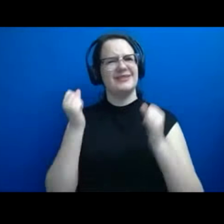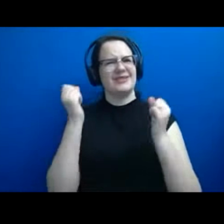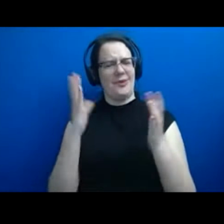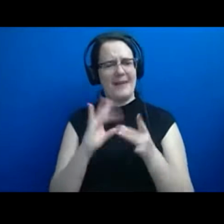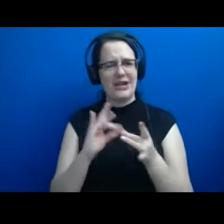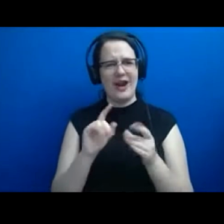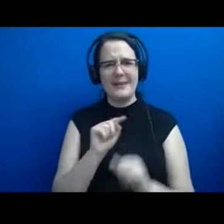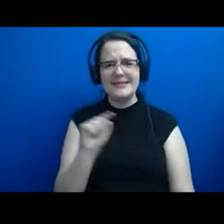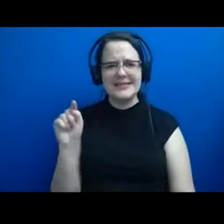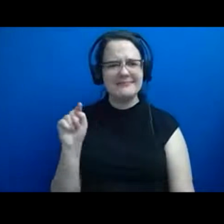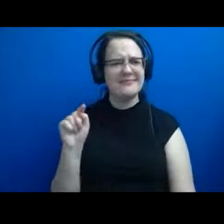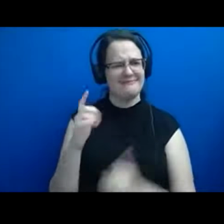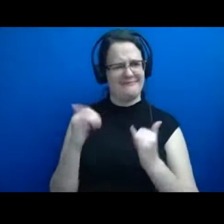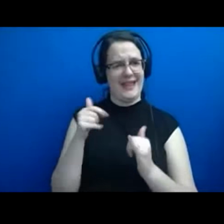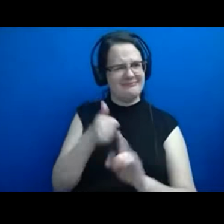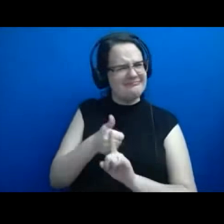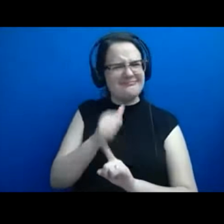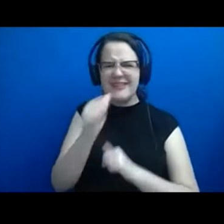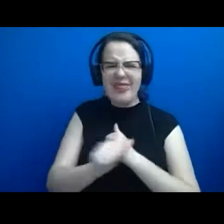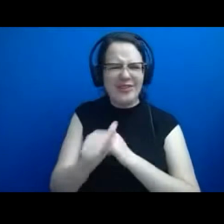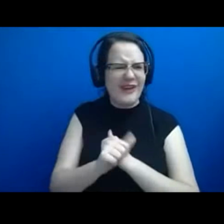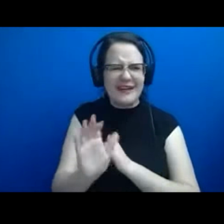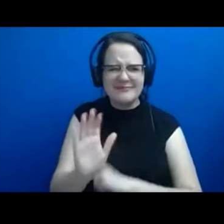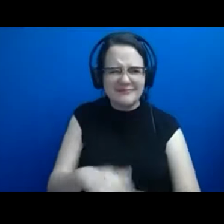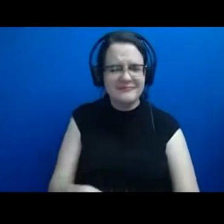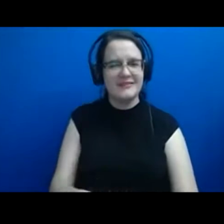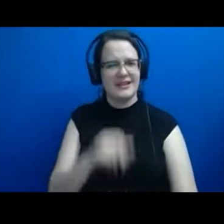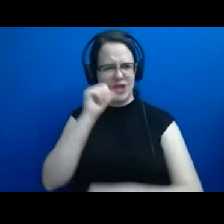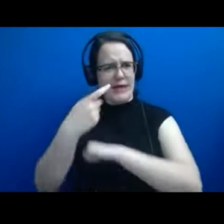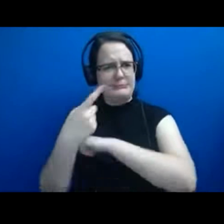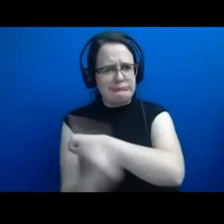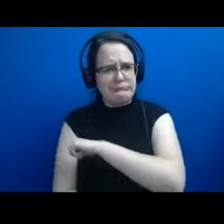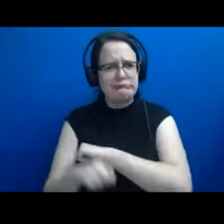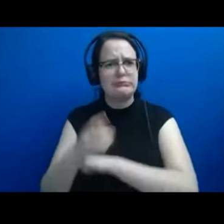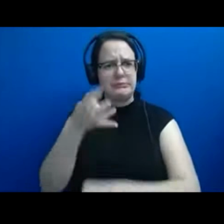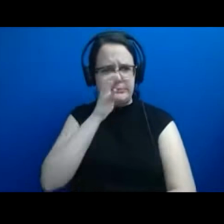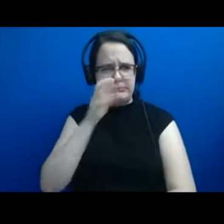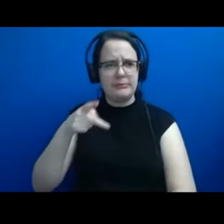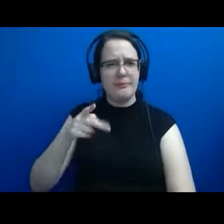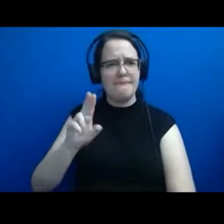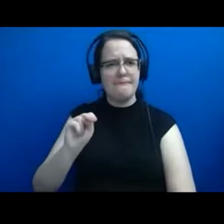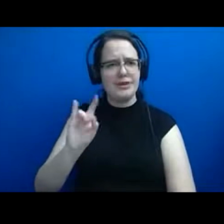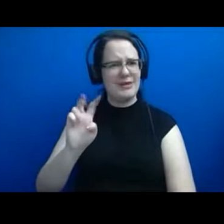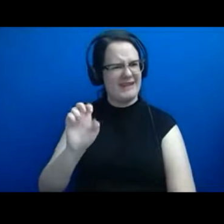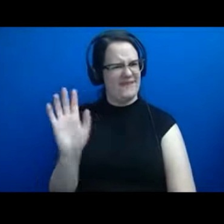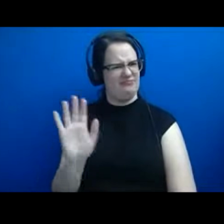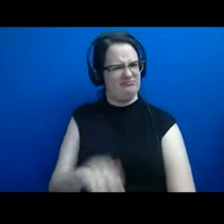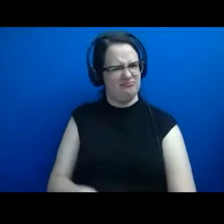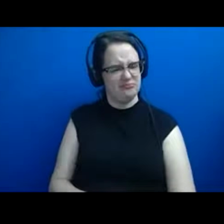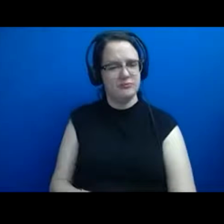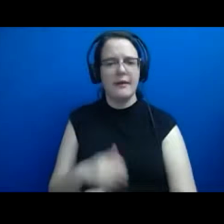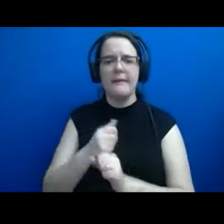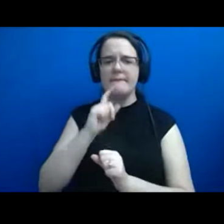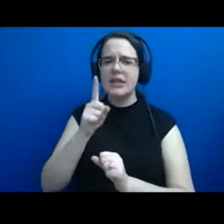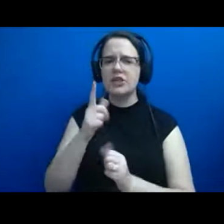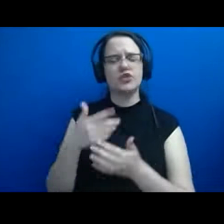it not being threatening, not being punitive, making sure that whatever gets put forward is